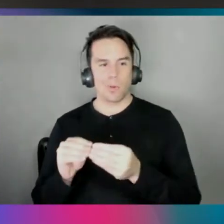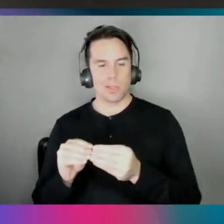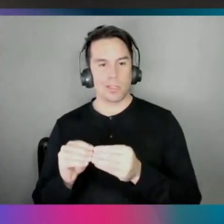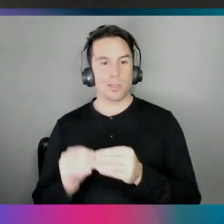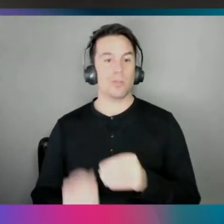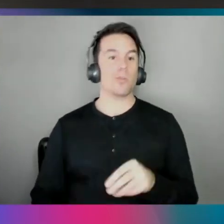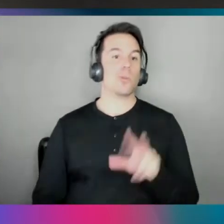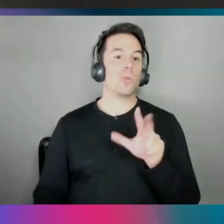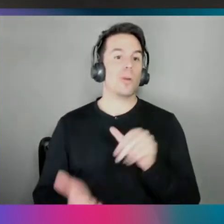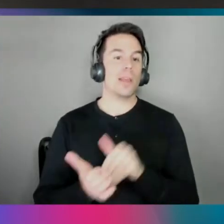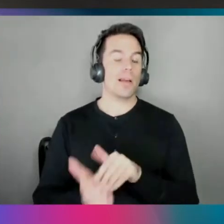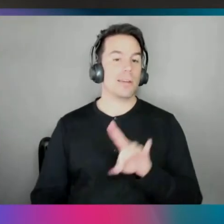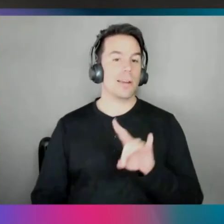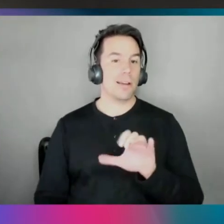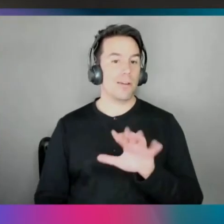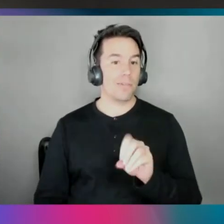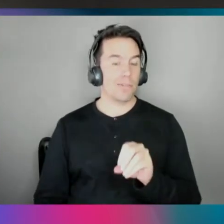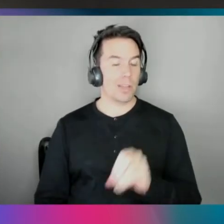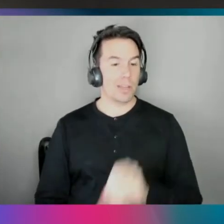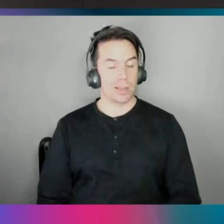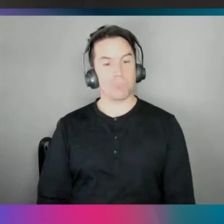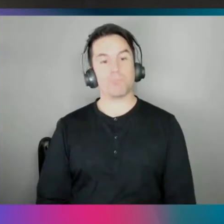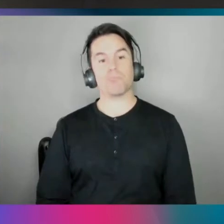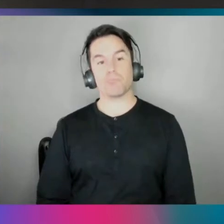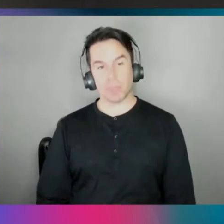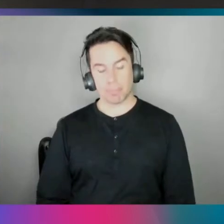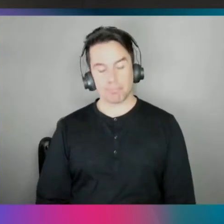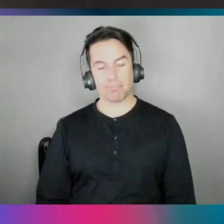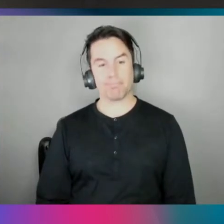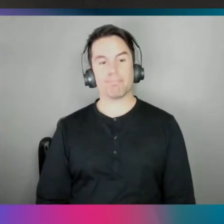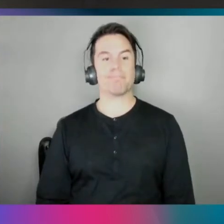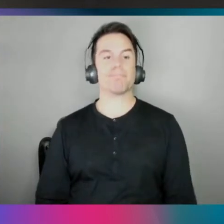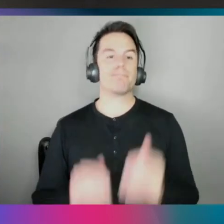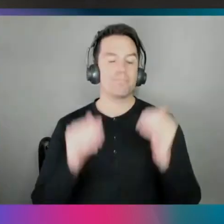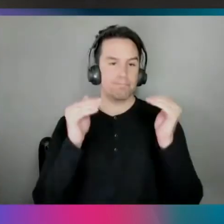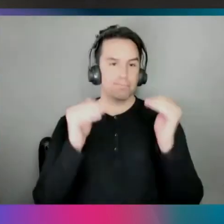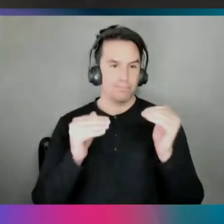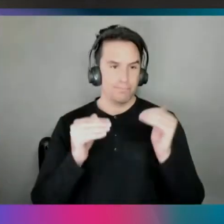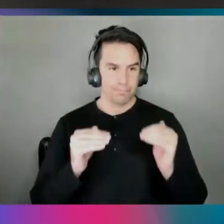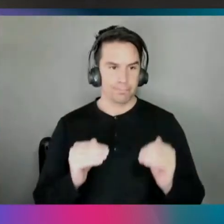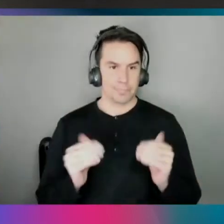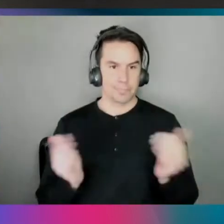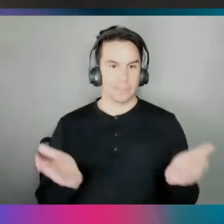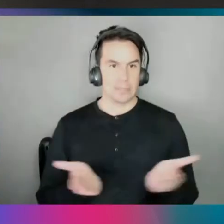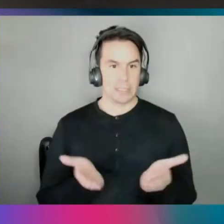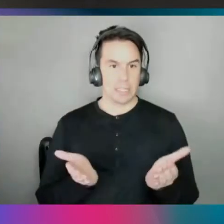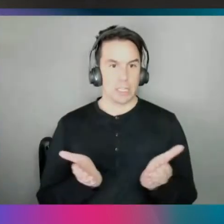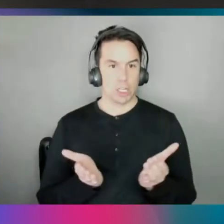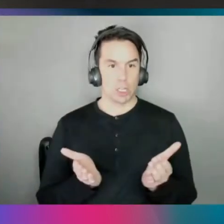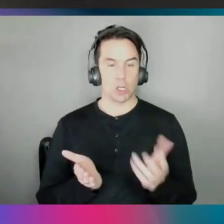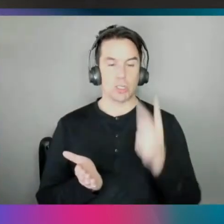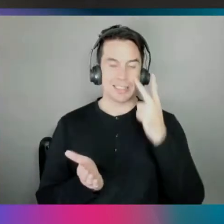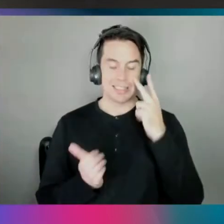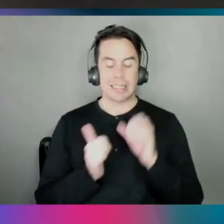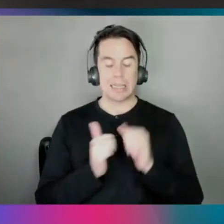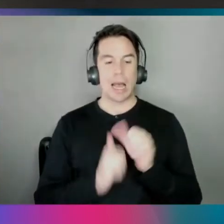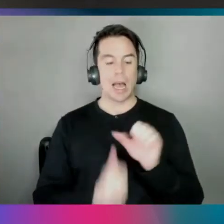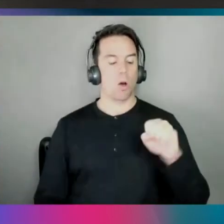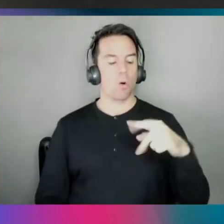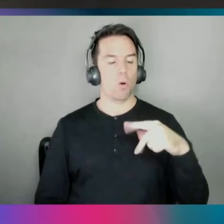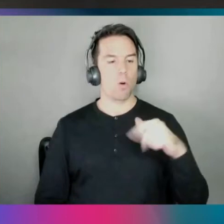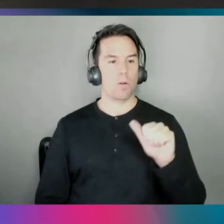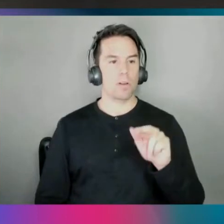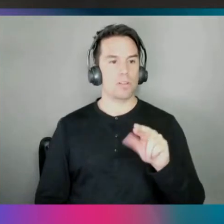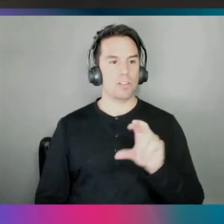Yep. So kind of again, go down here, looking to see how sparse the data is. So in